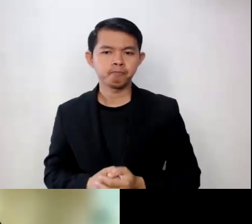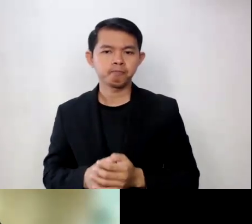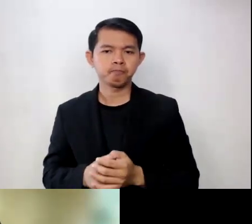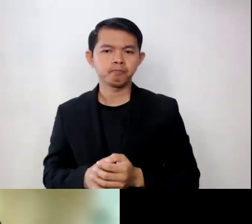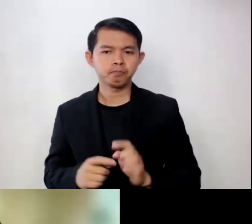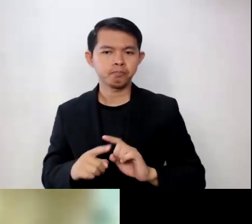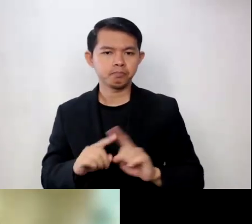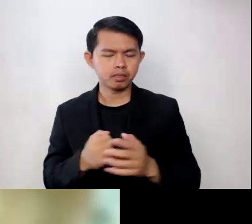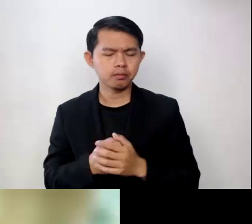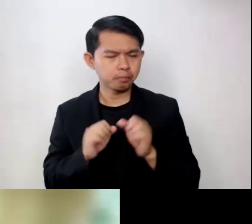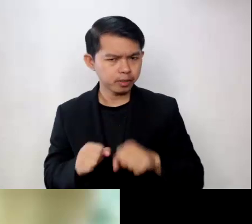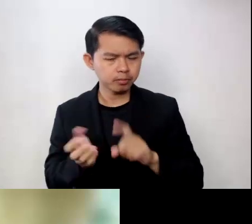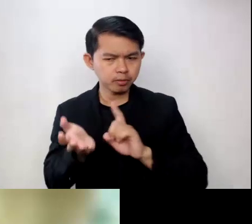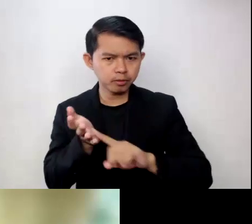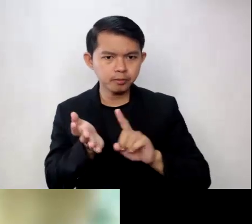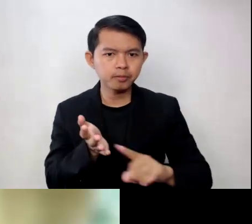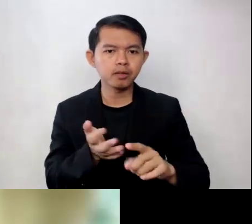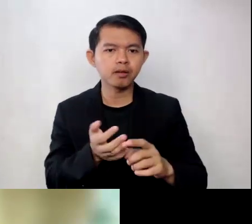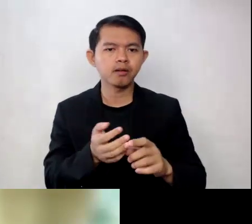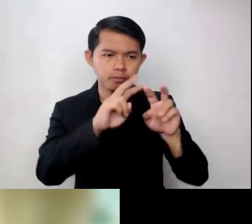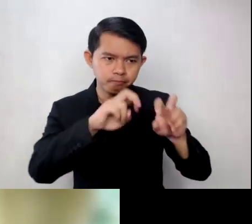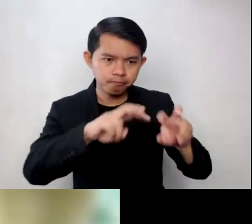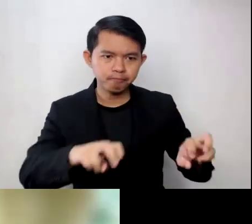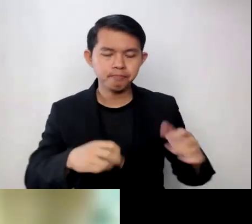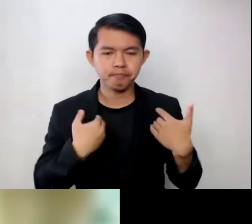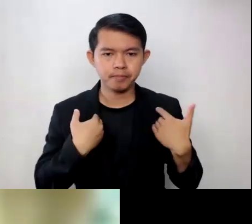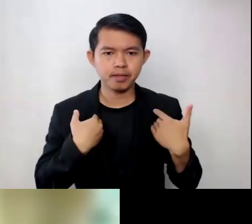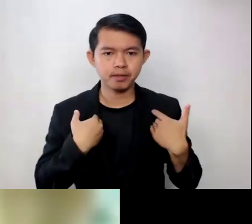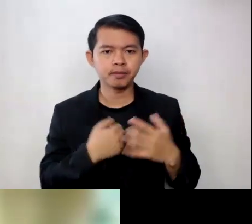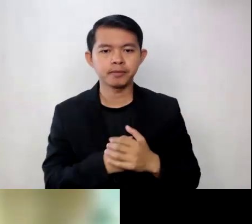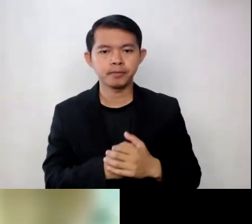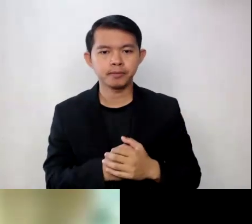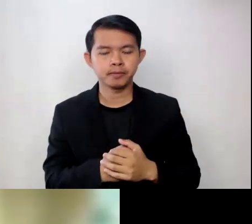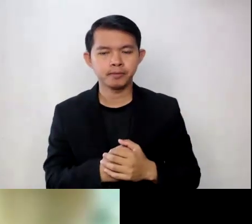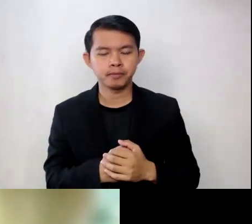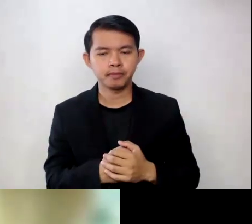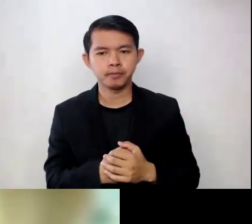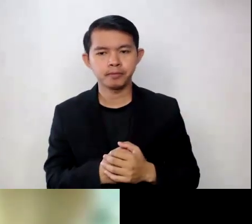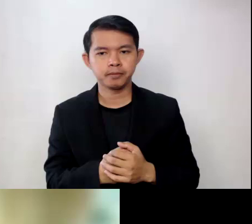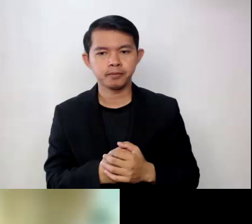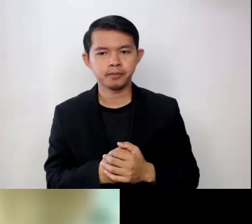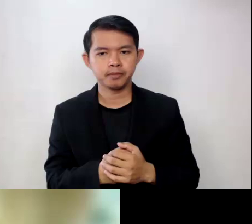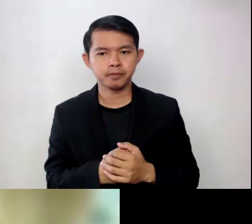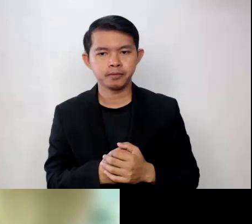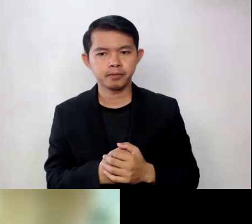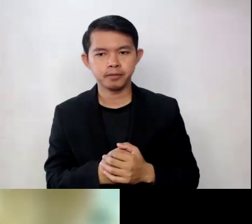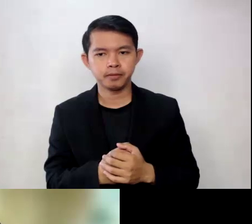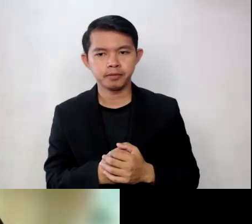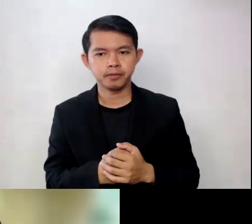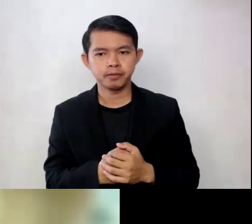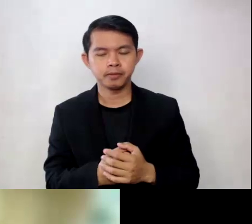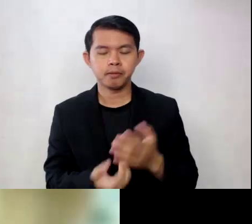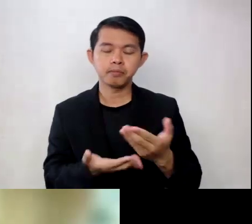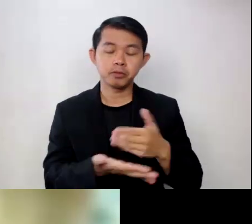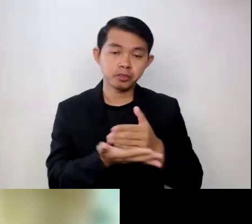the racist and imperialist origins ng statistics. Hindi ko alam kung familiar kayo sa some of these names, pero